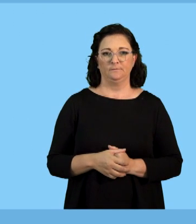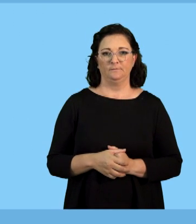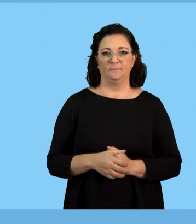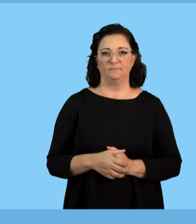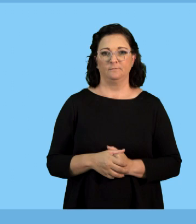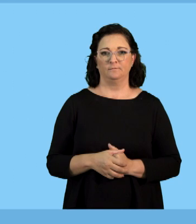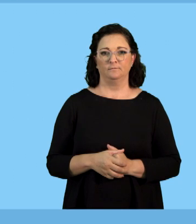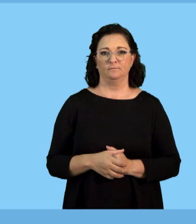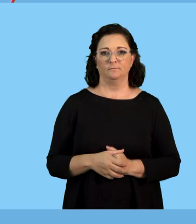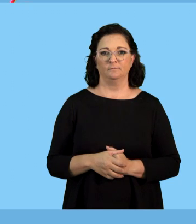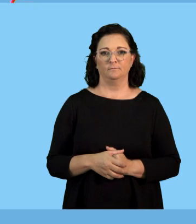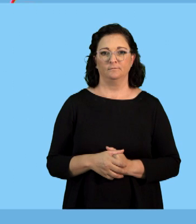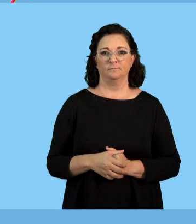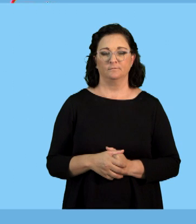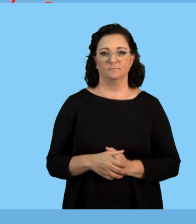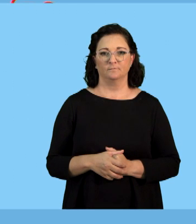in series.